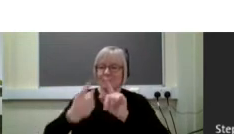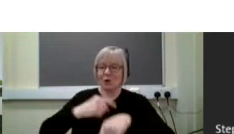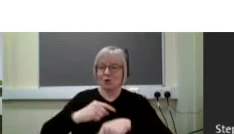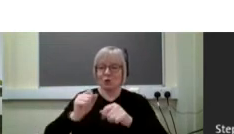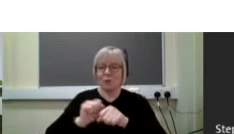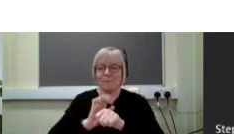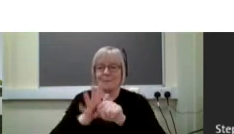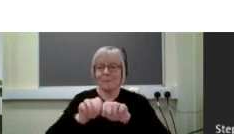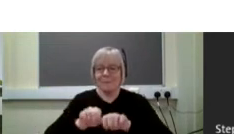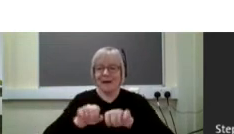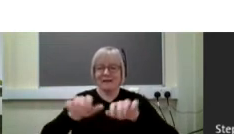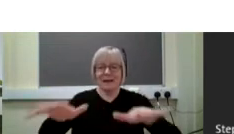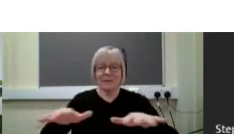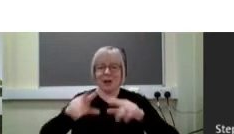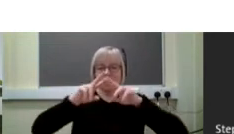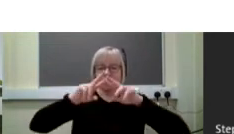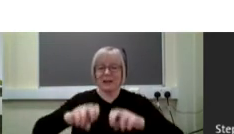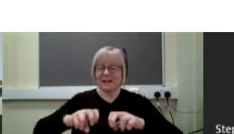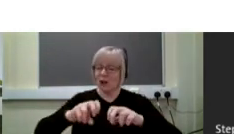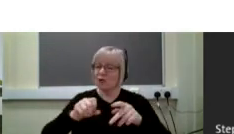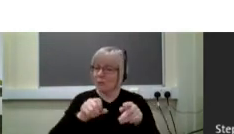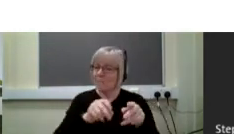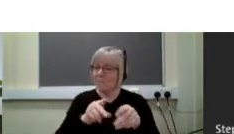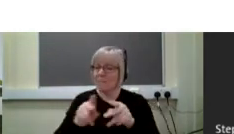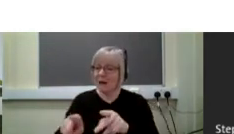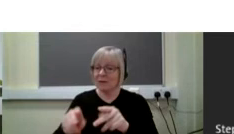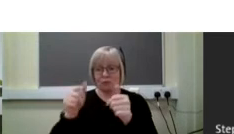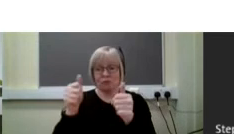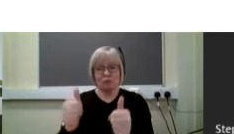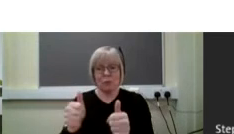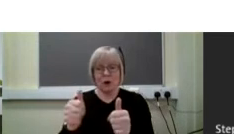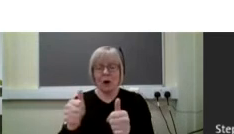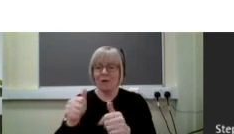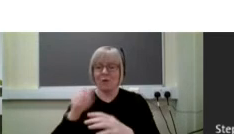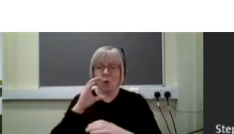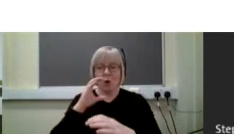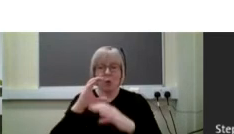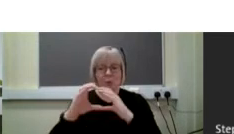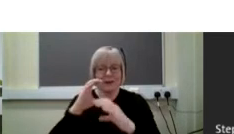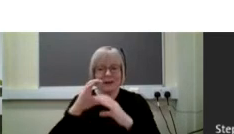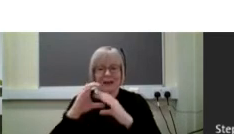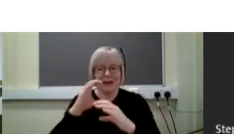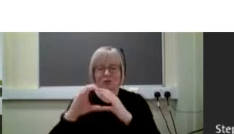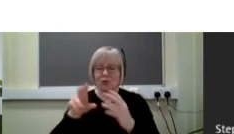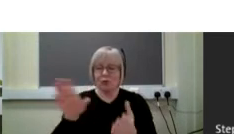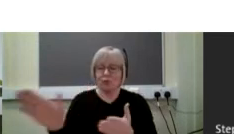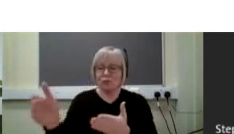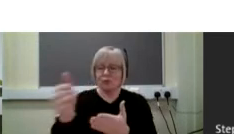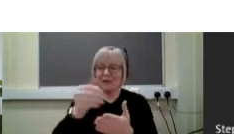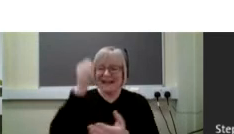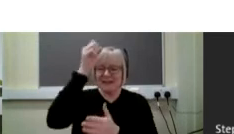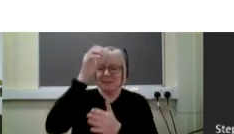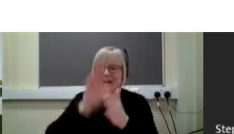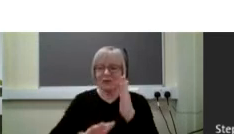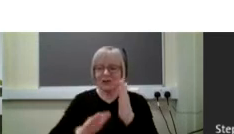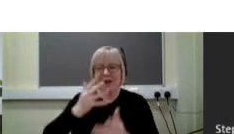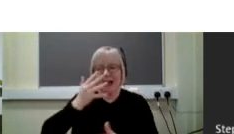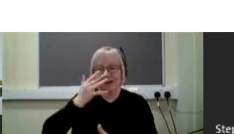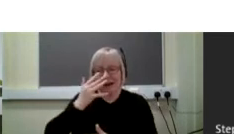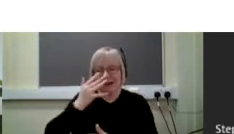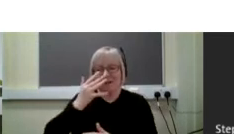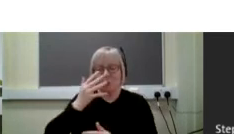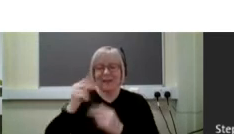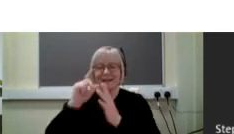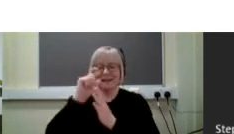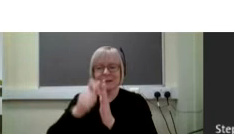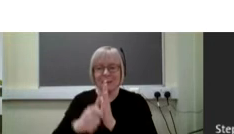Our research tools were effective in facilitating communication about the experiences of adolescents with disabilities and can enable research